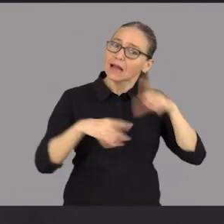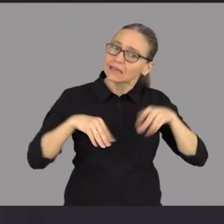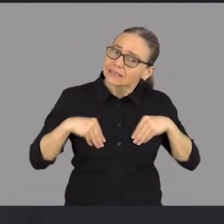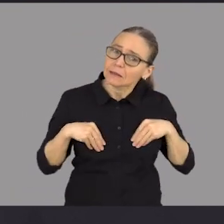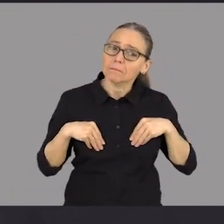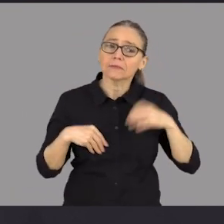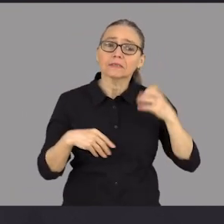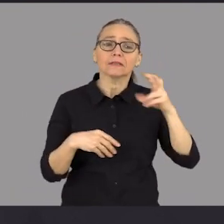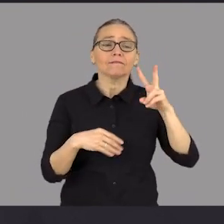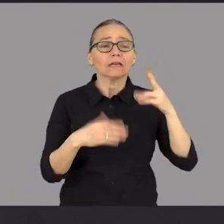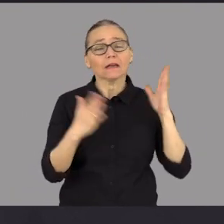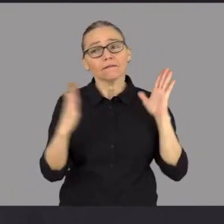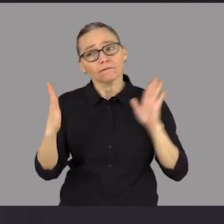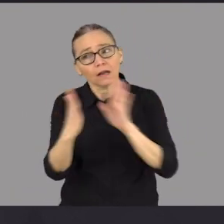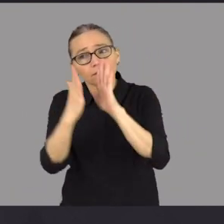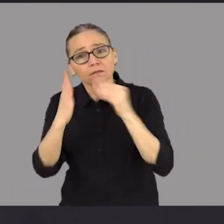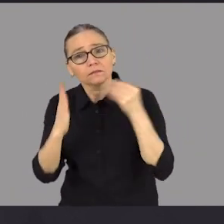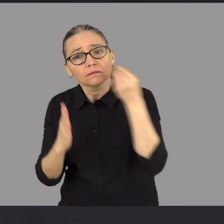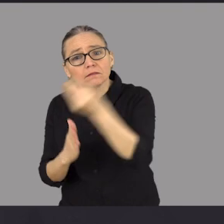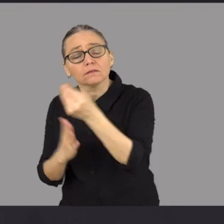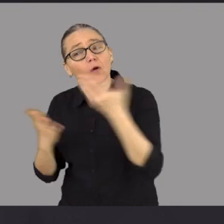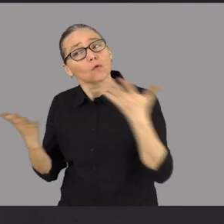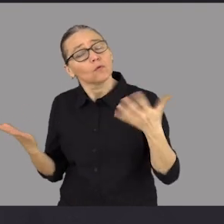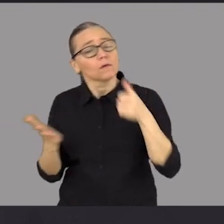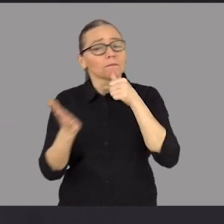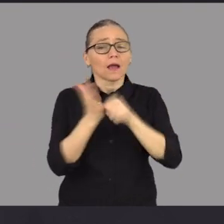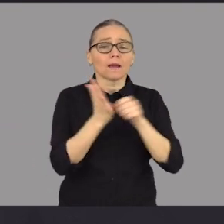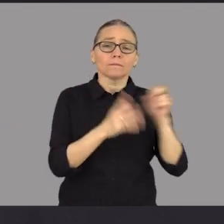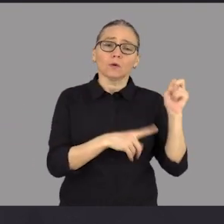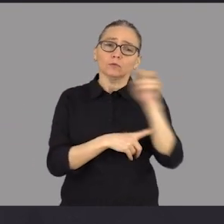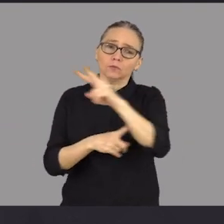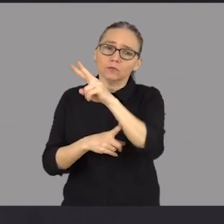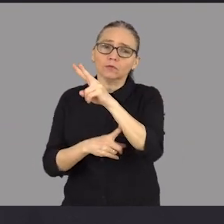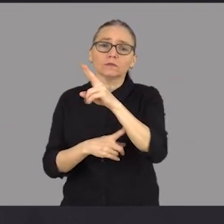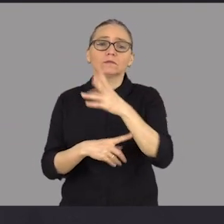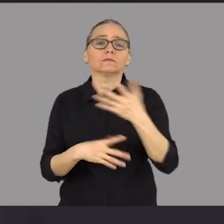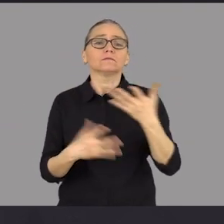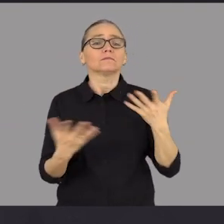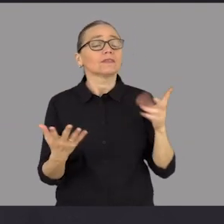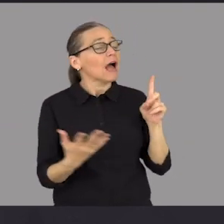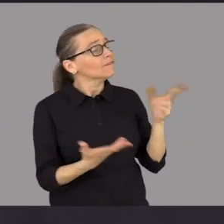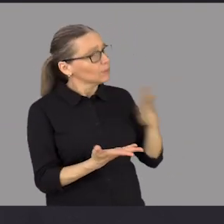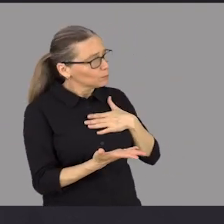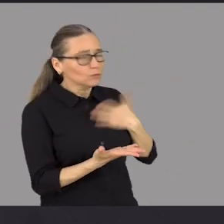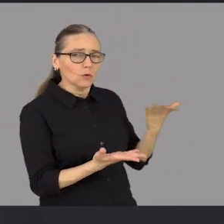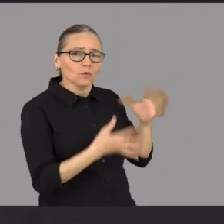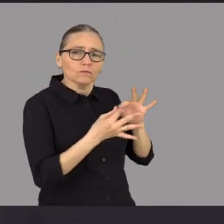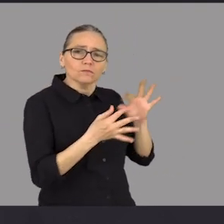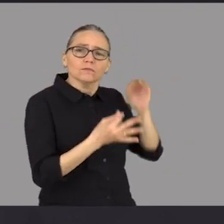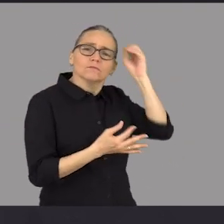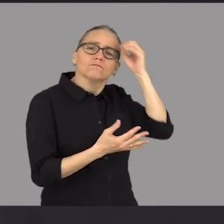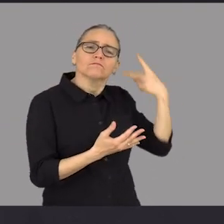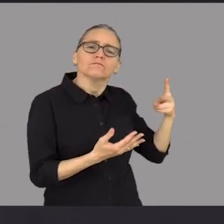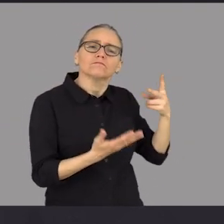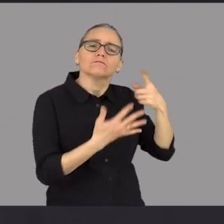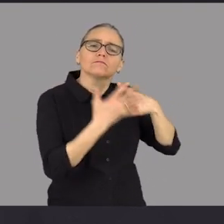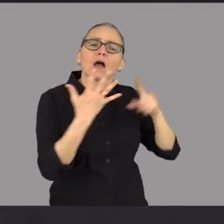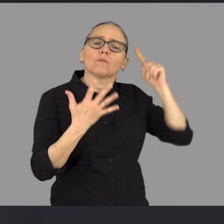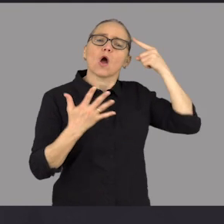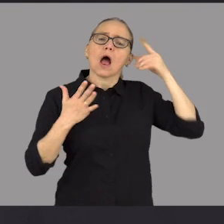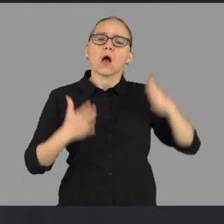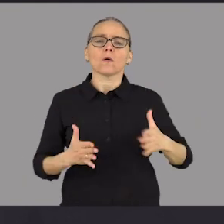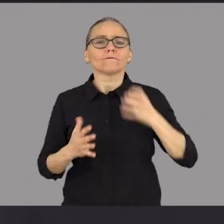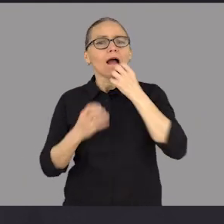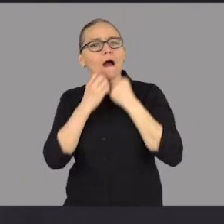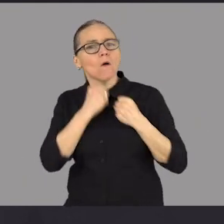role. If possible, consider accepting resumes in person and through the mail. Dave, would you like to